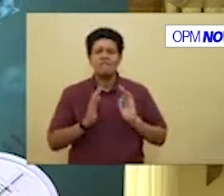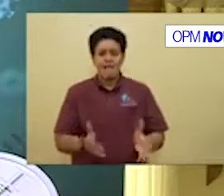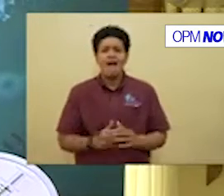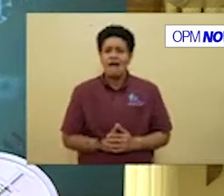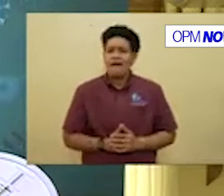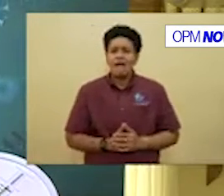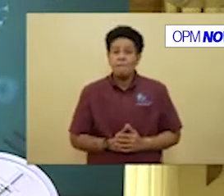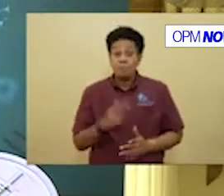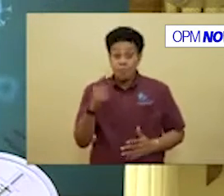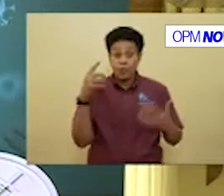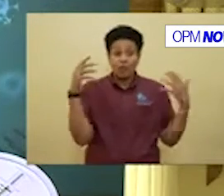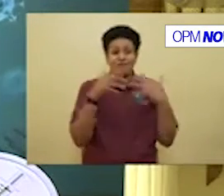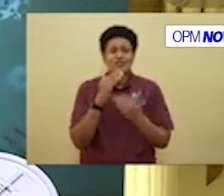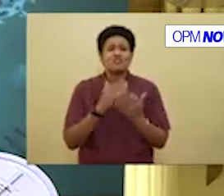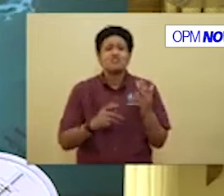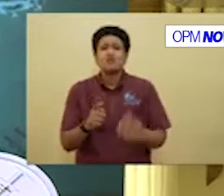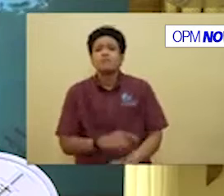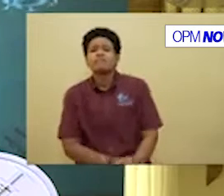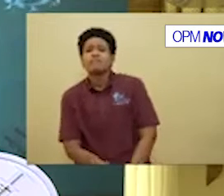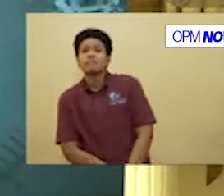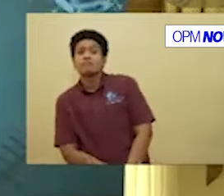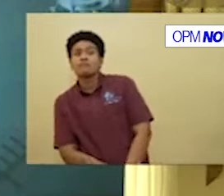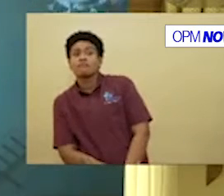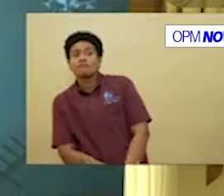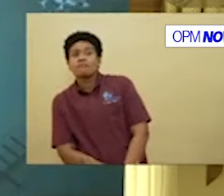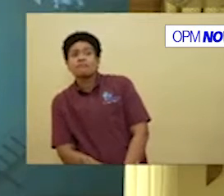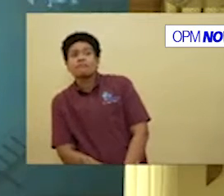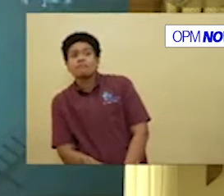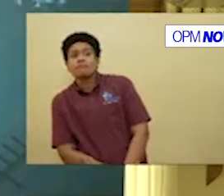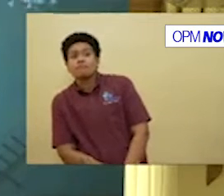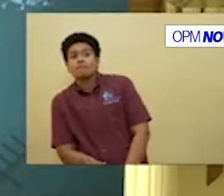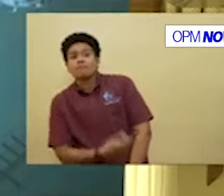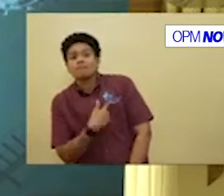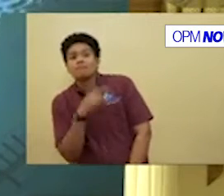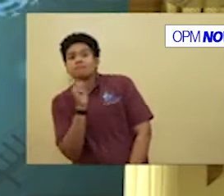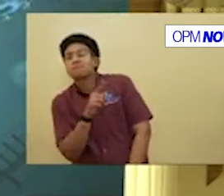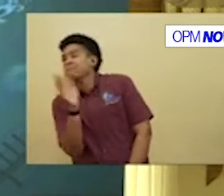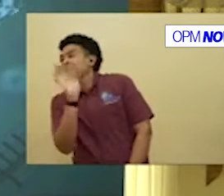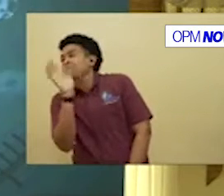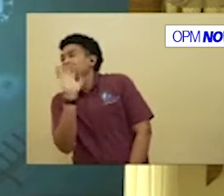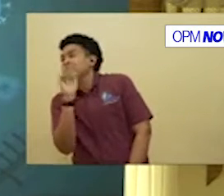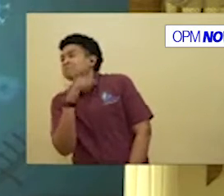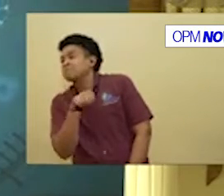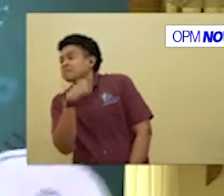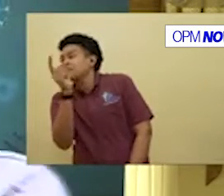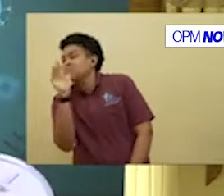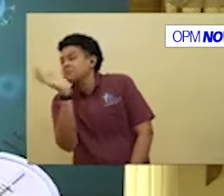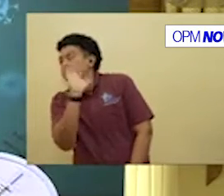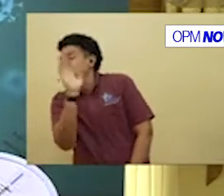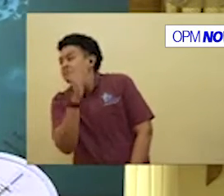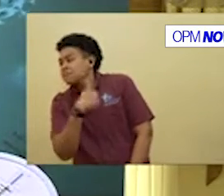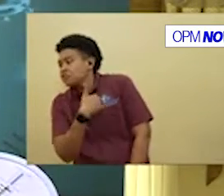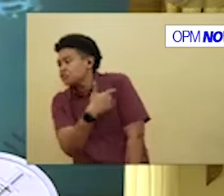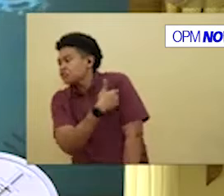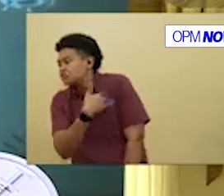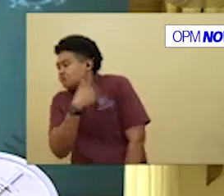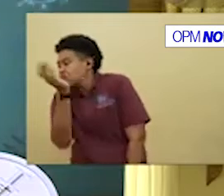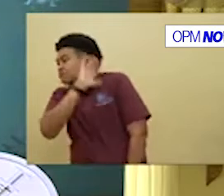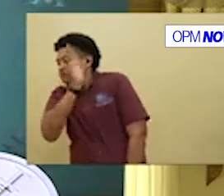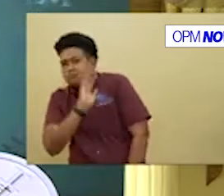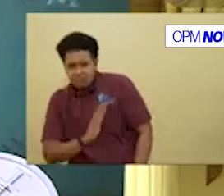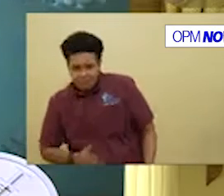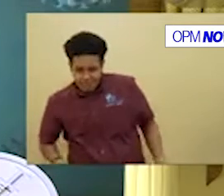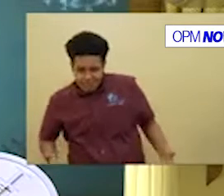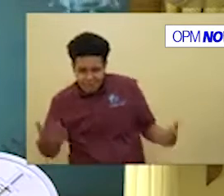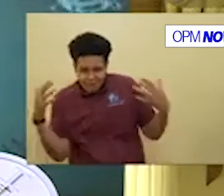Fear that some would have in our society, the hesitance and the reluctance. While, you know,